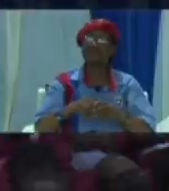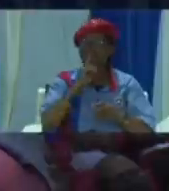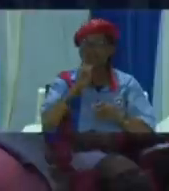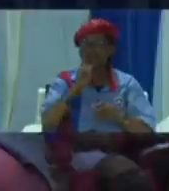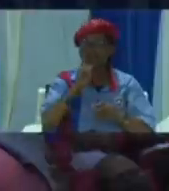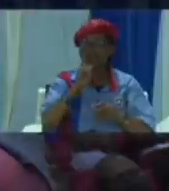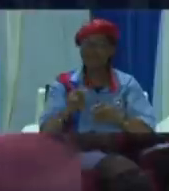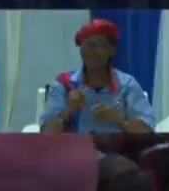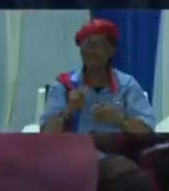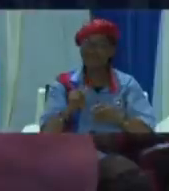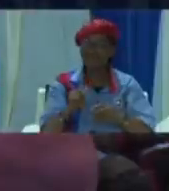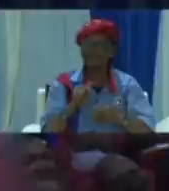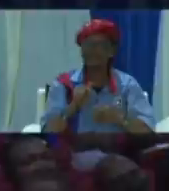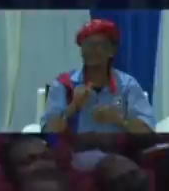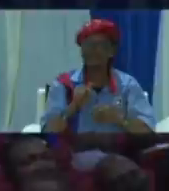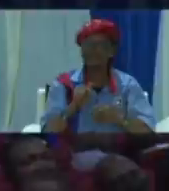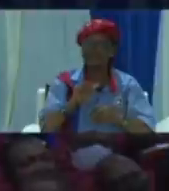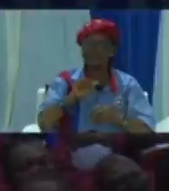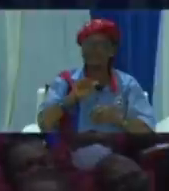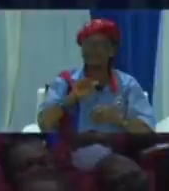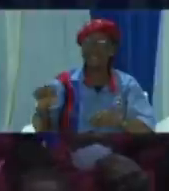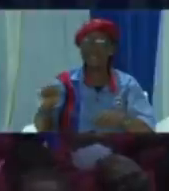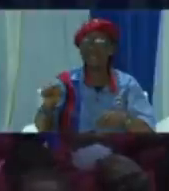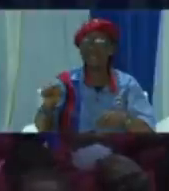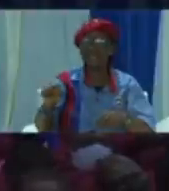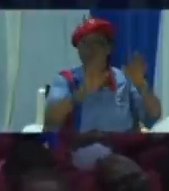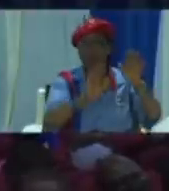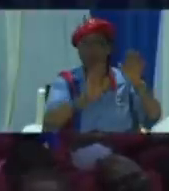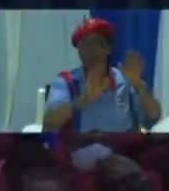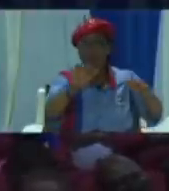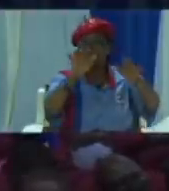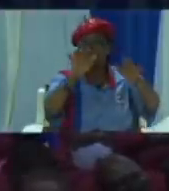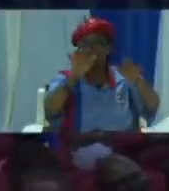Usually, a wave of glory